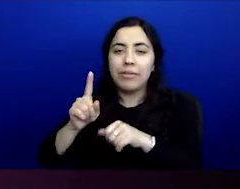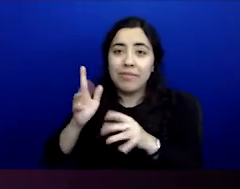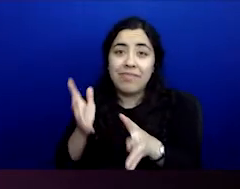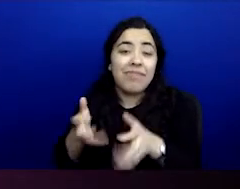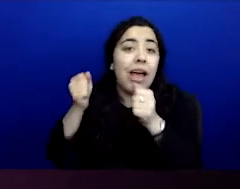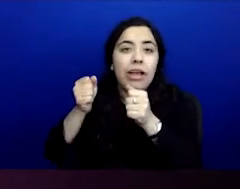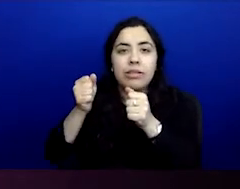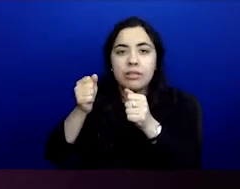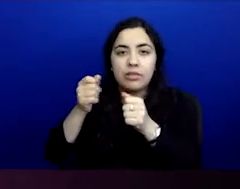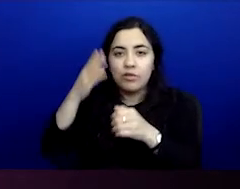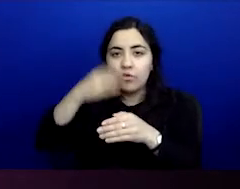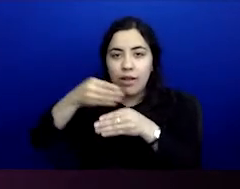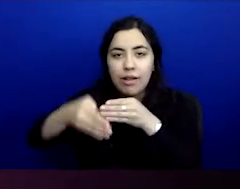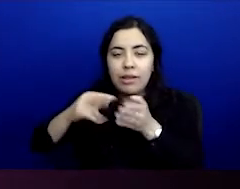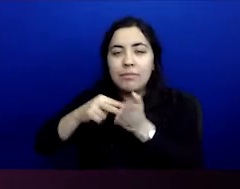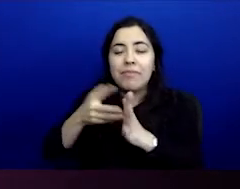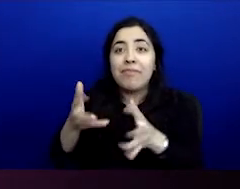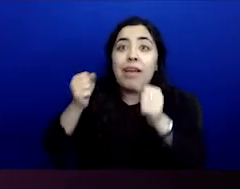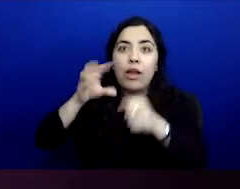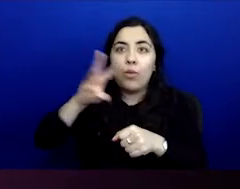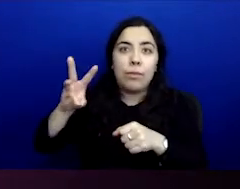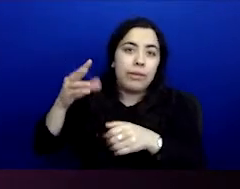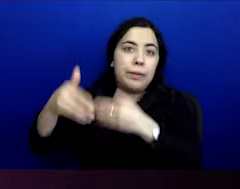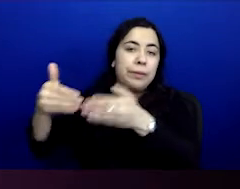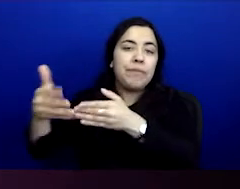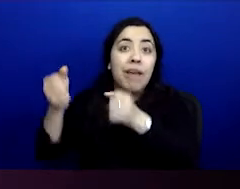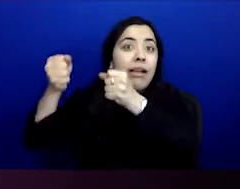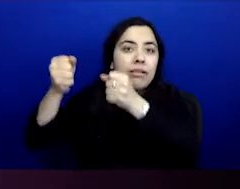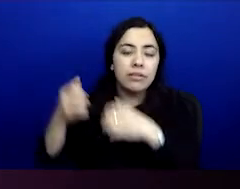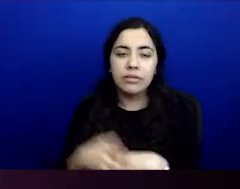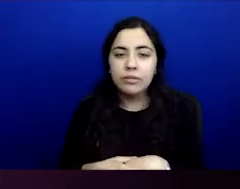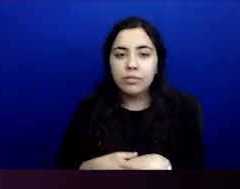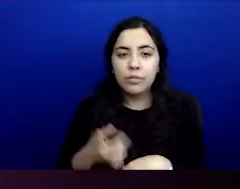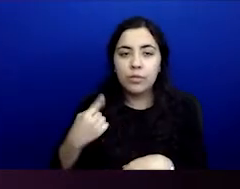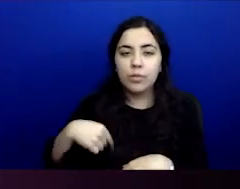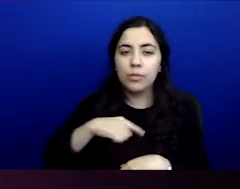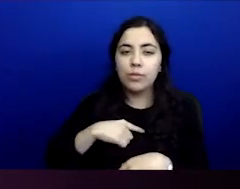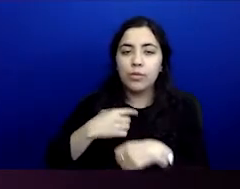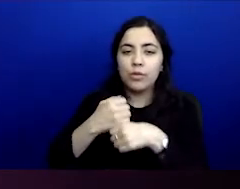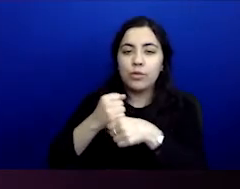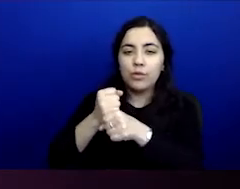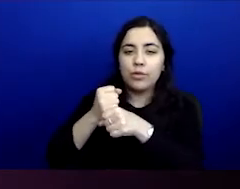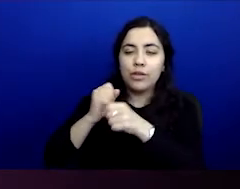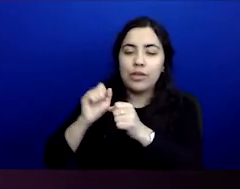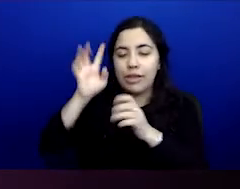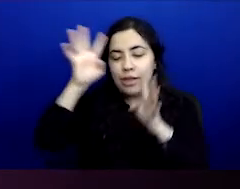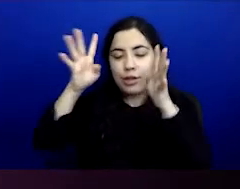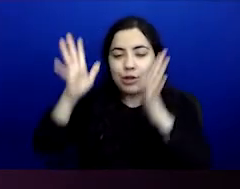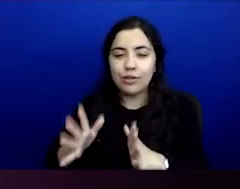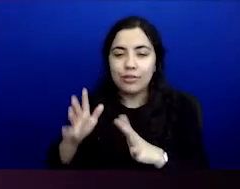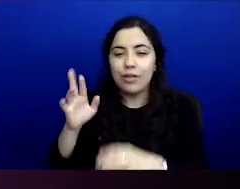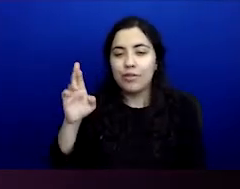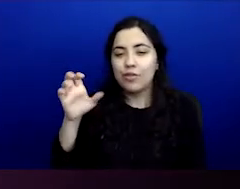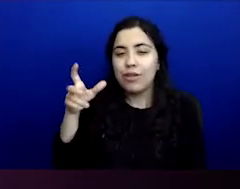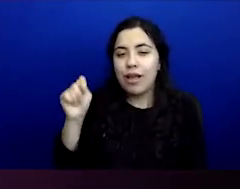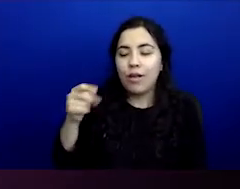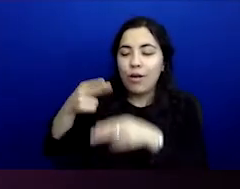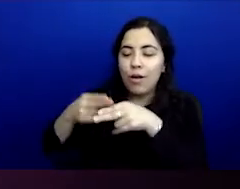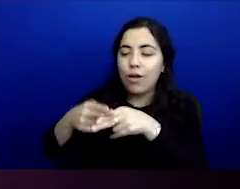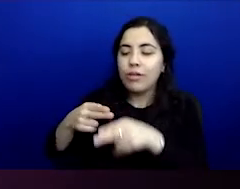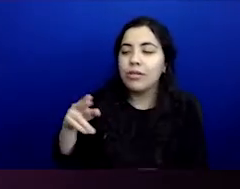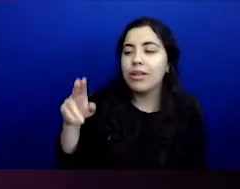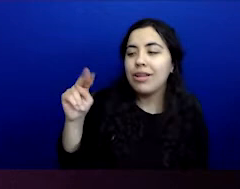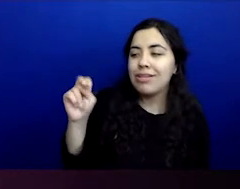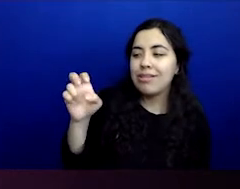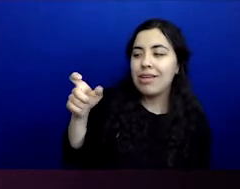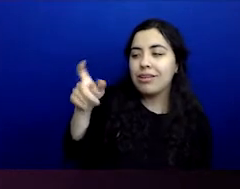ends and really fast websites. And we're also the creators of a React front end called Next.js. So just quick show of hands, who here